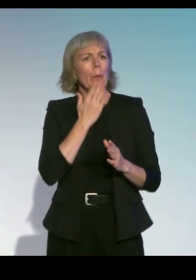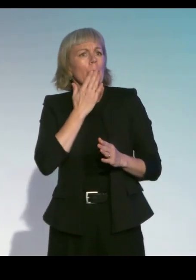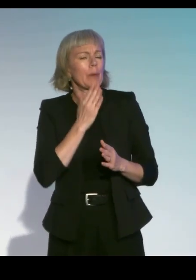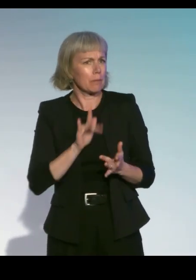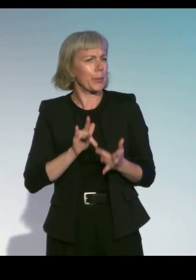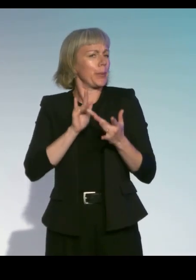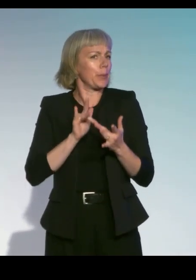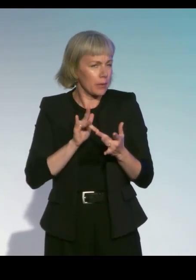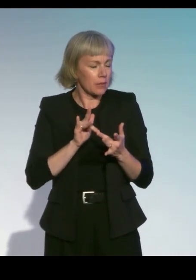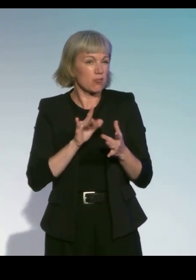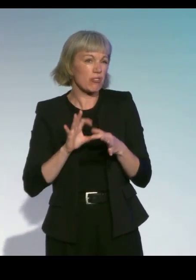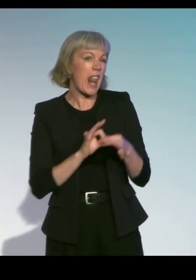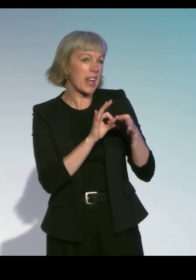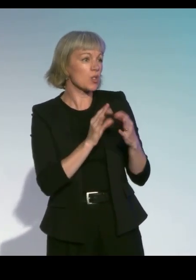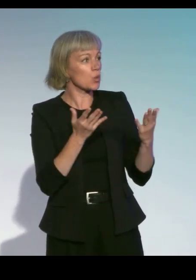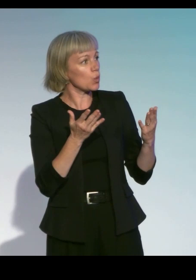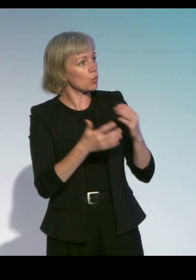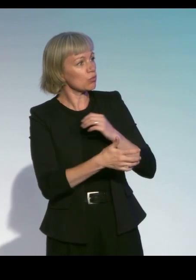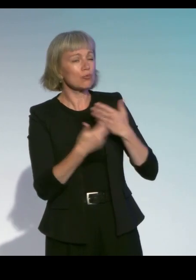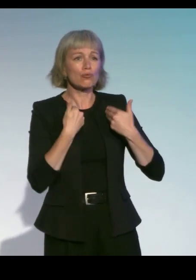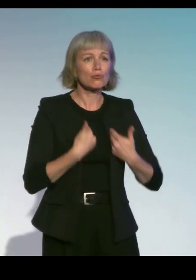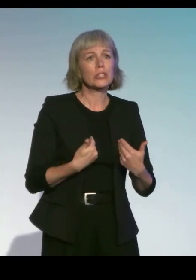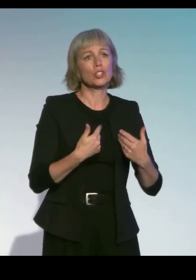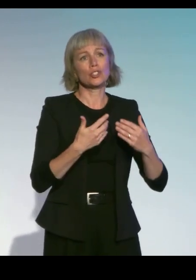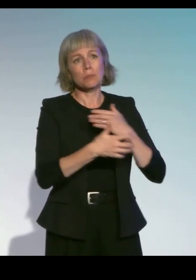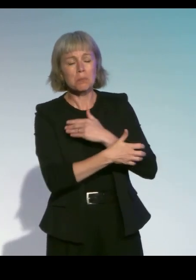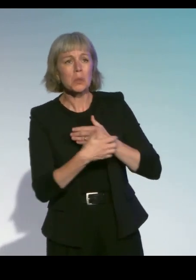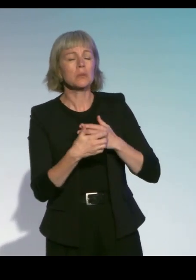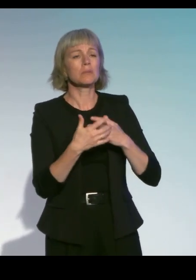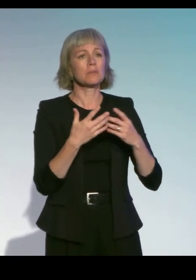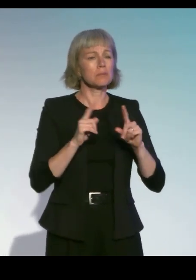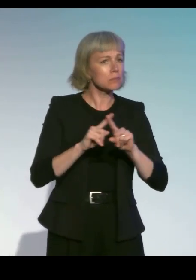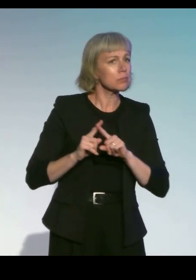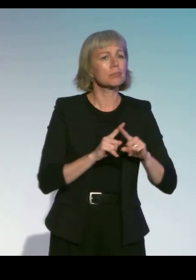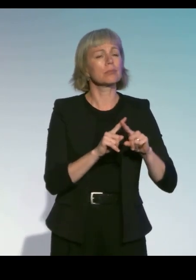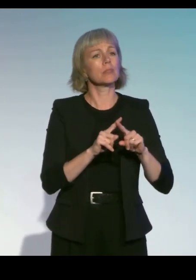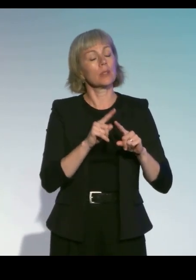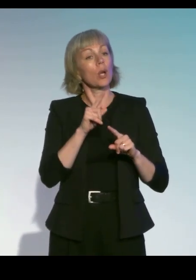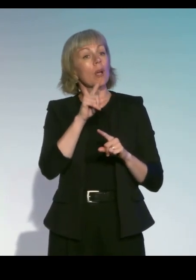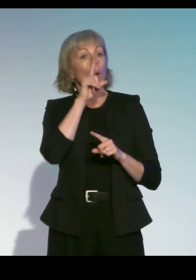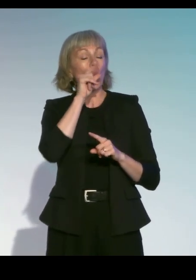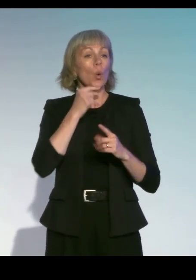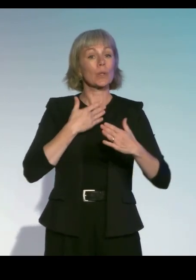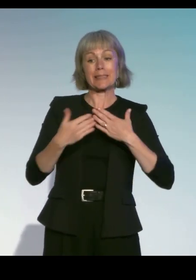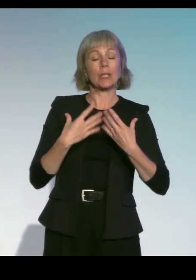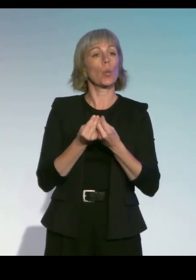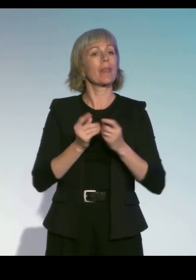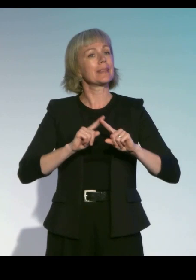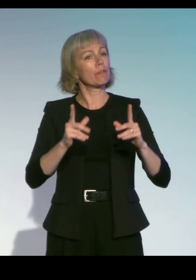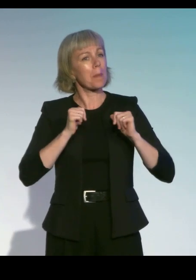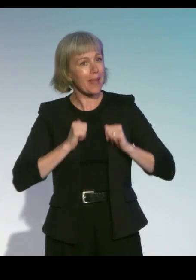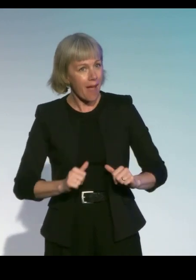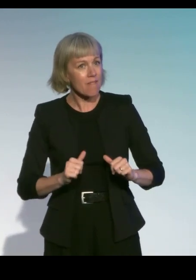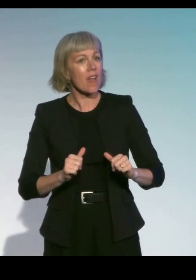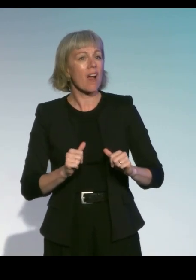class and modesty, as measures to assess sexual content, platforms could address content or behavior practices that